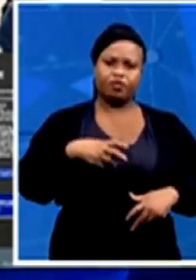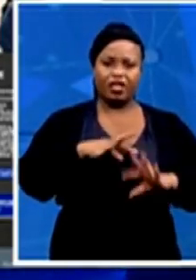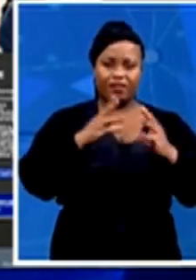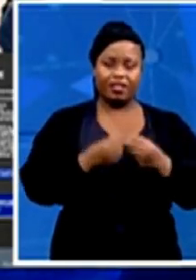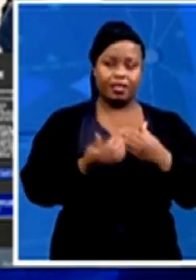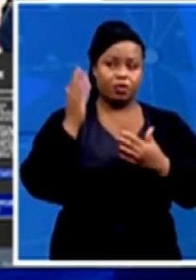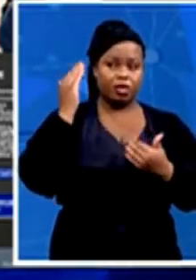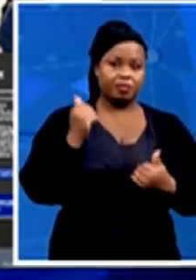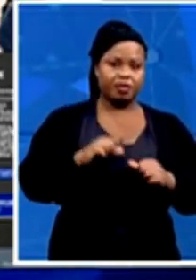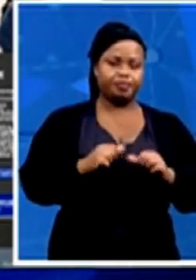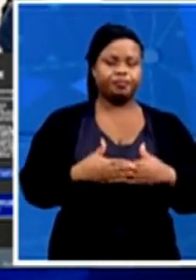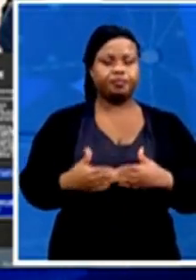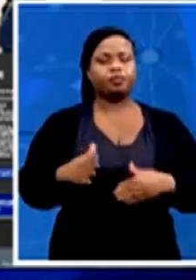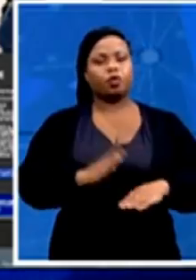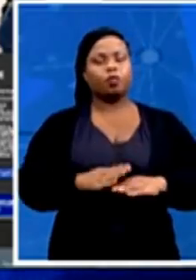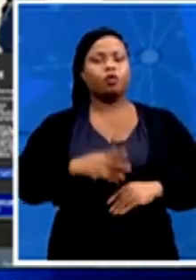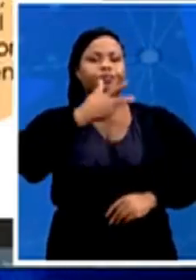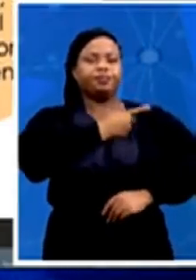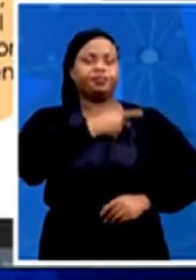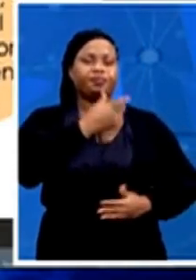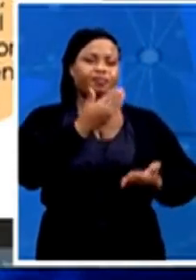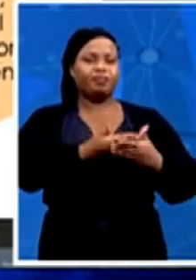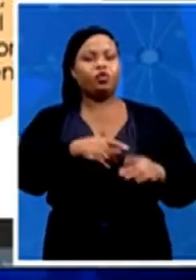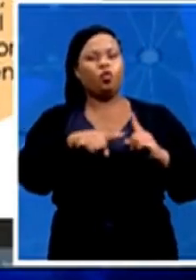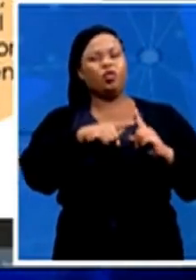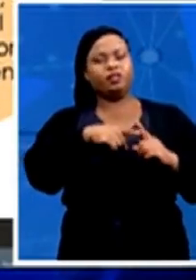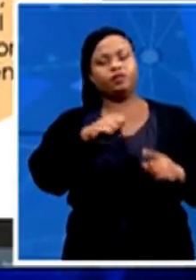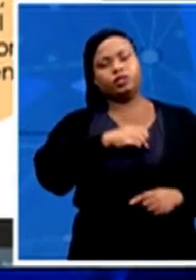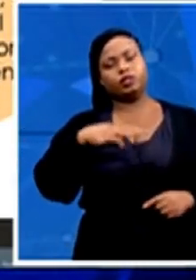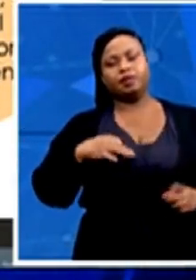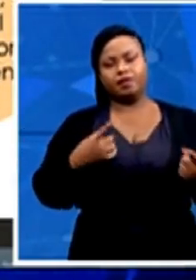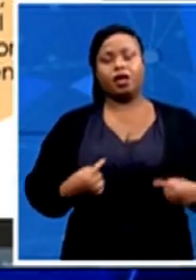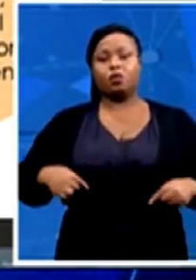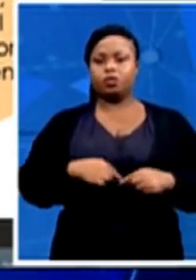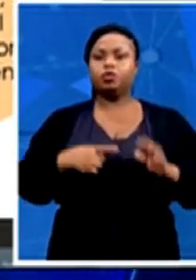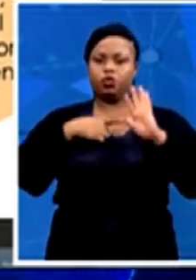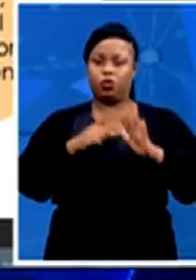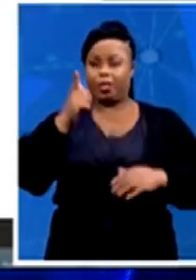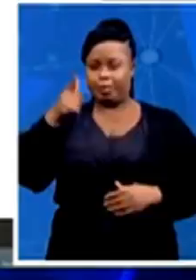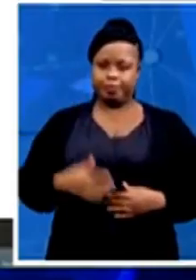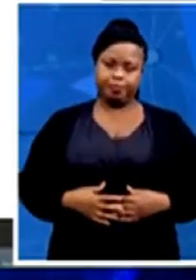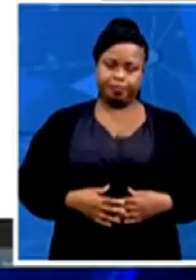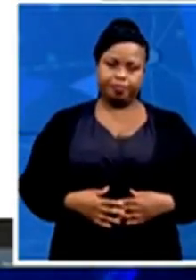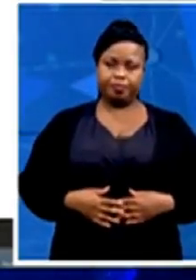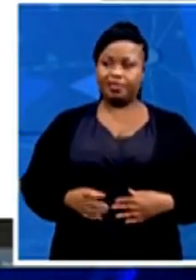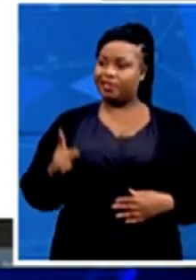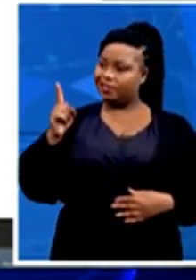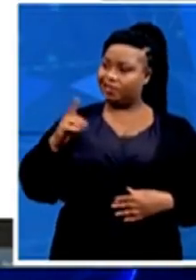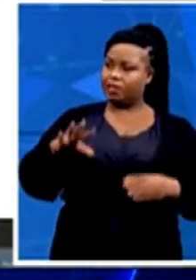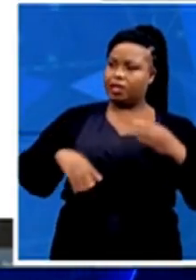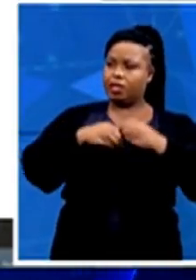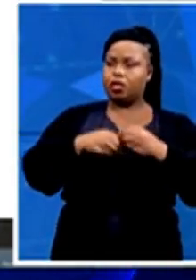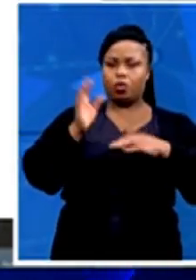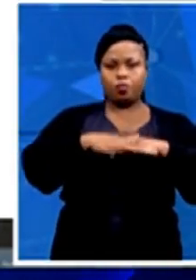a positive story amongst our staff, which I will show you a little bit later. So this is the additional capacity we've brought online. And